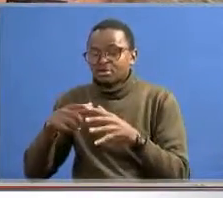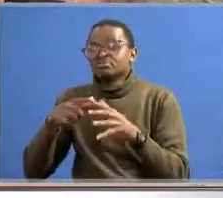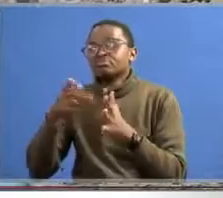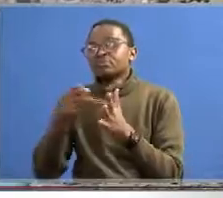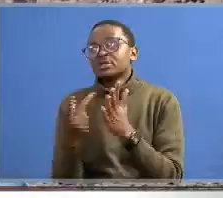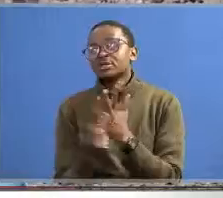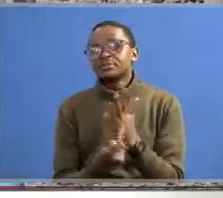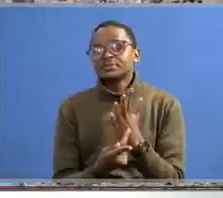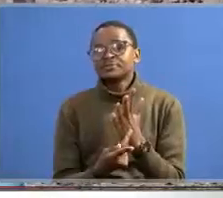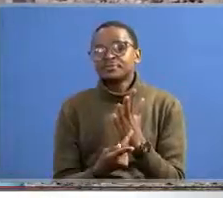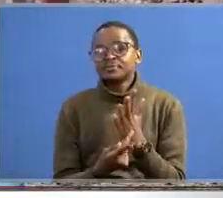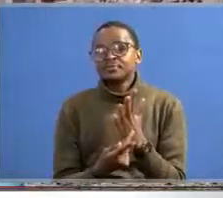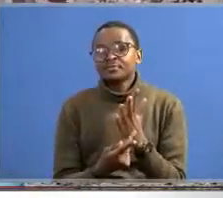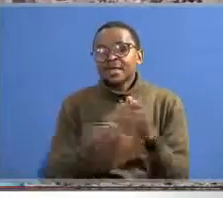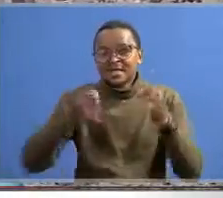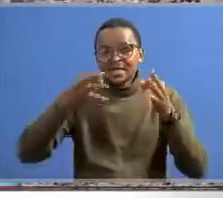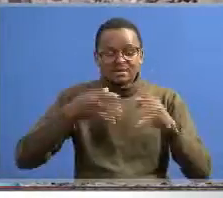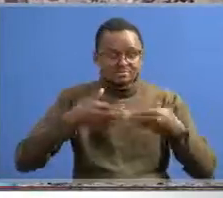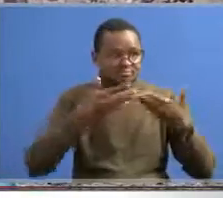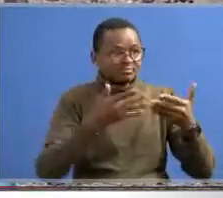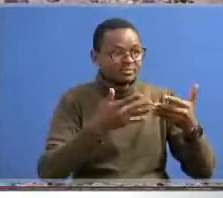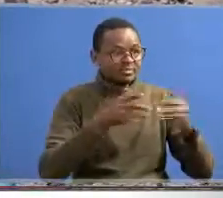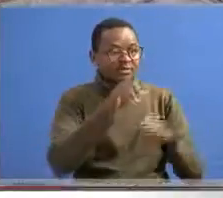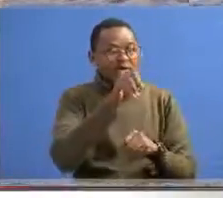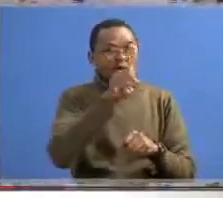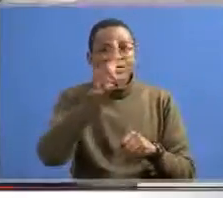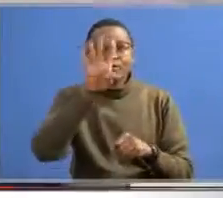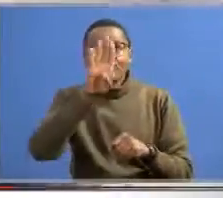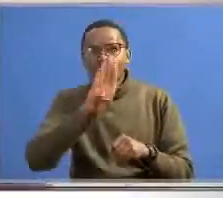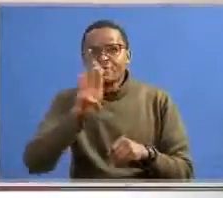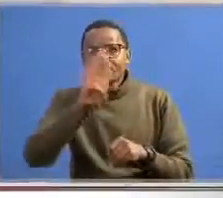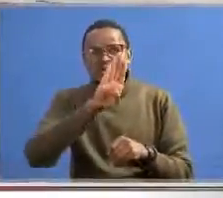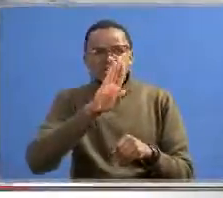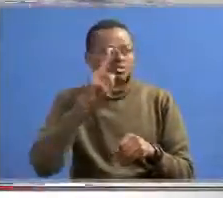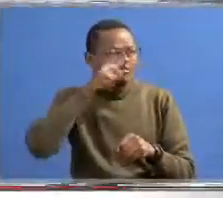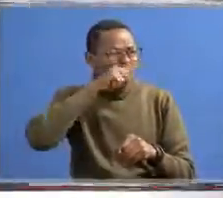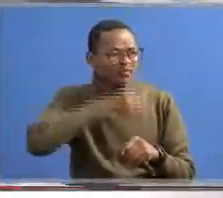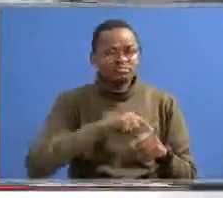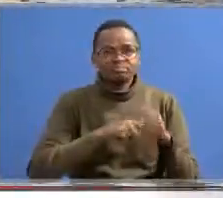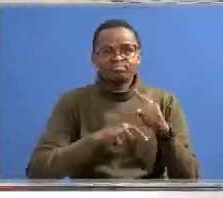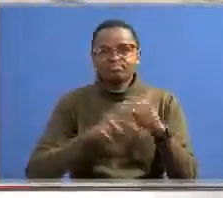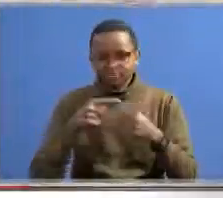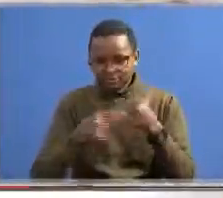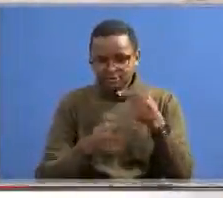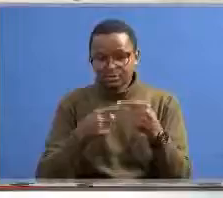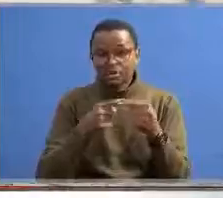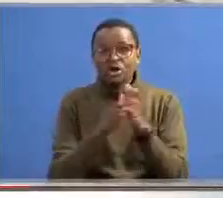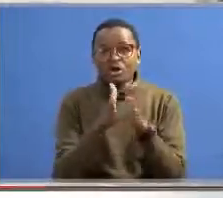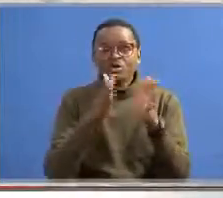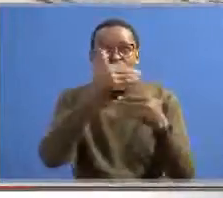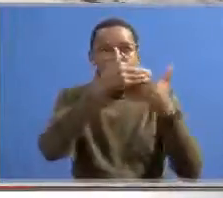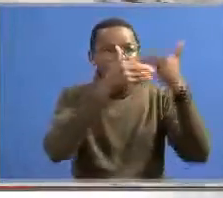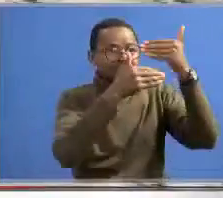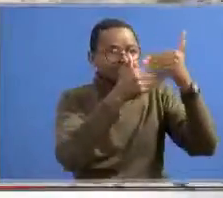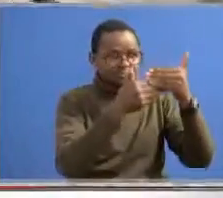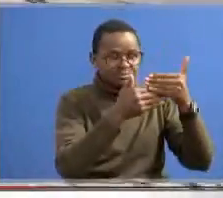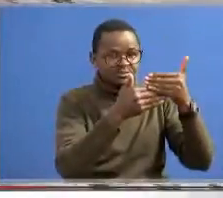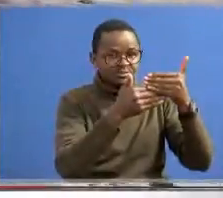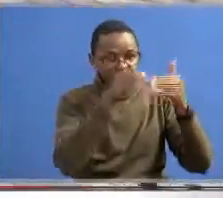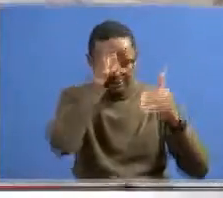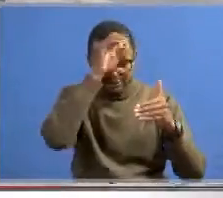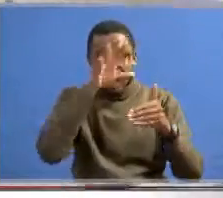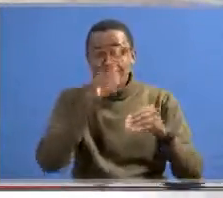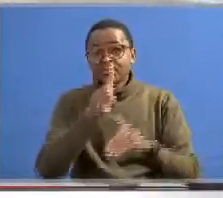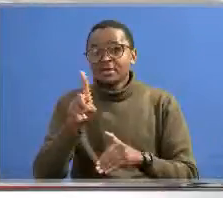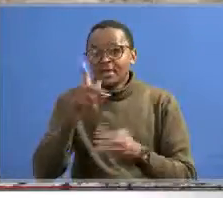projects. The Treasury allocated 115 billion to fund the completion of the then ongoing road constructions. Surprisingly,